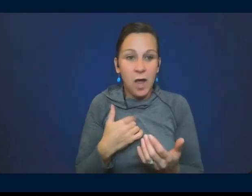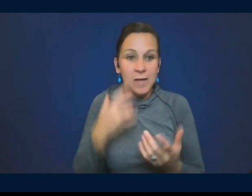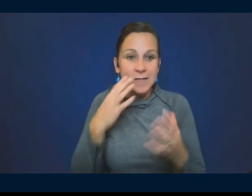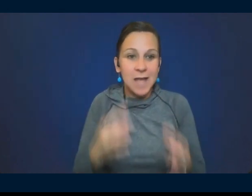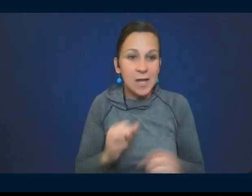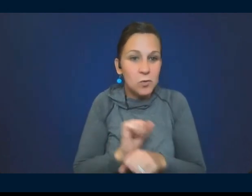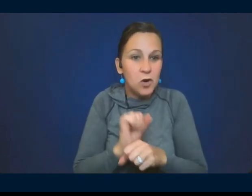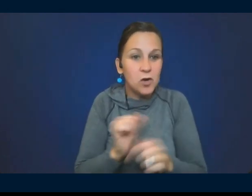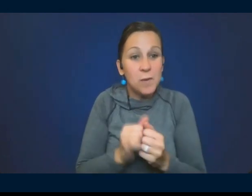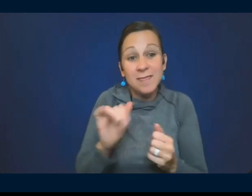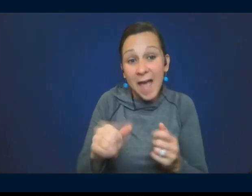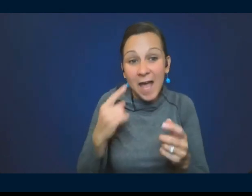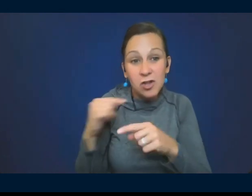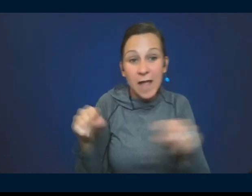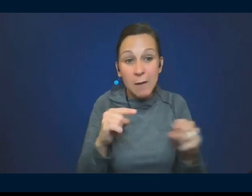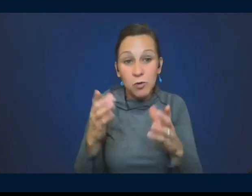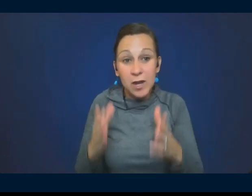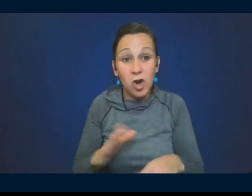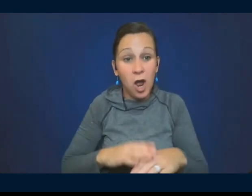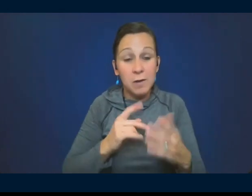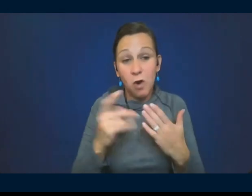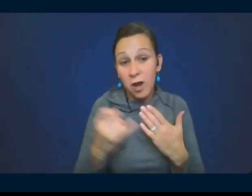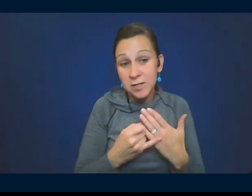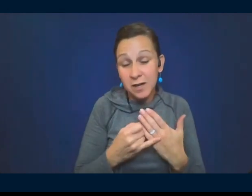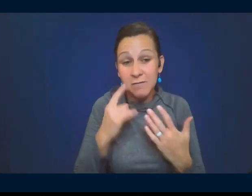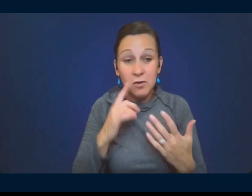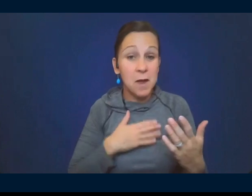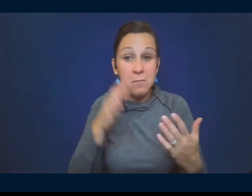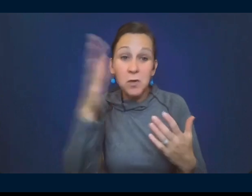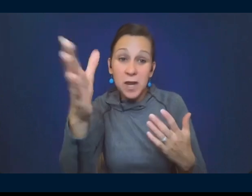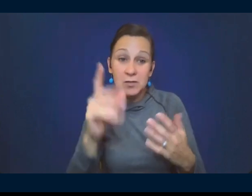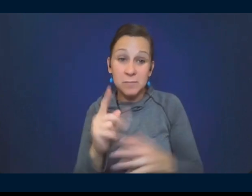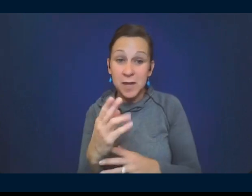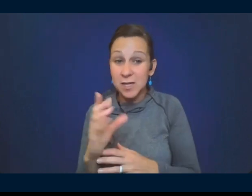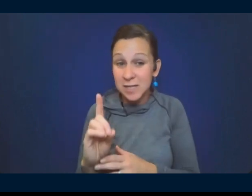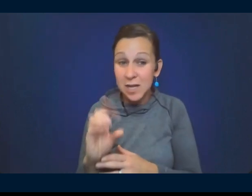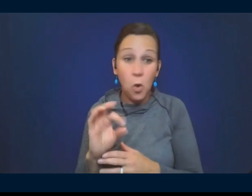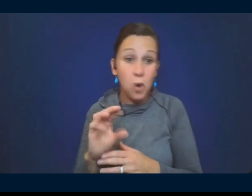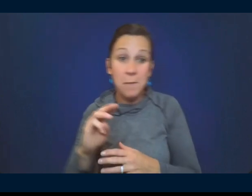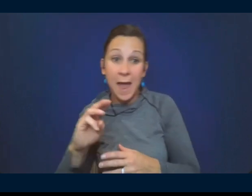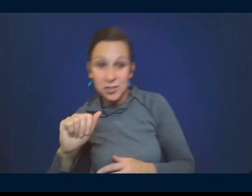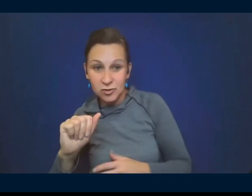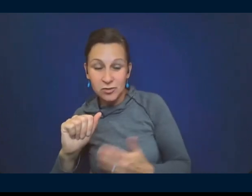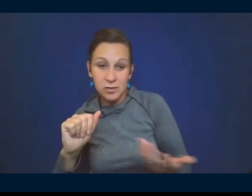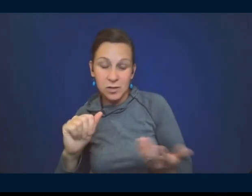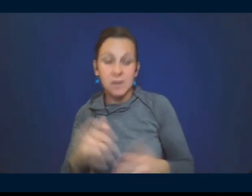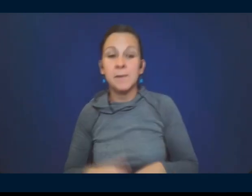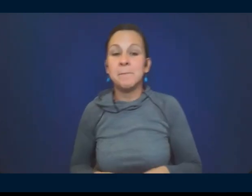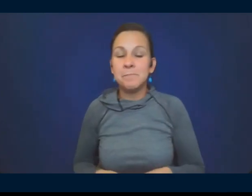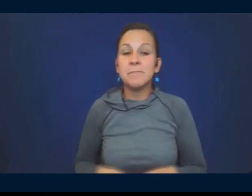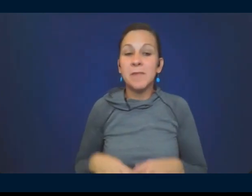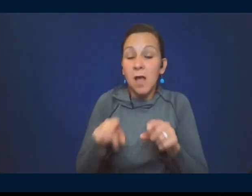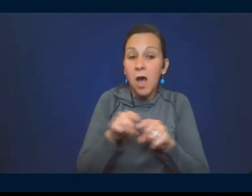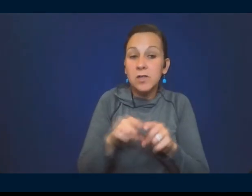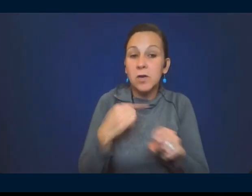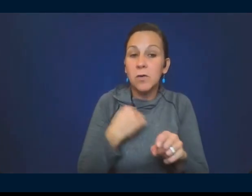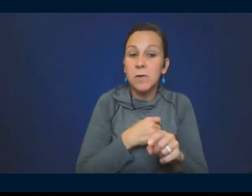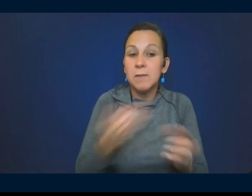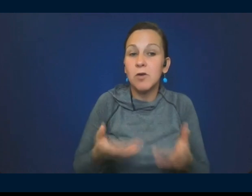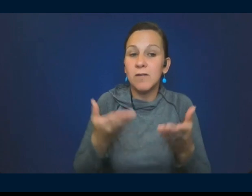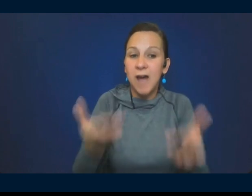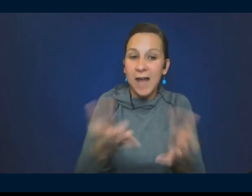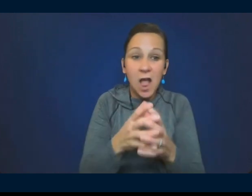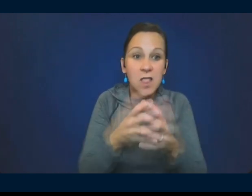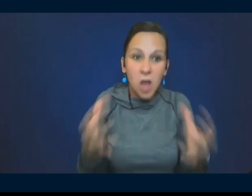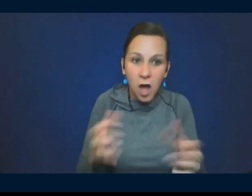with that collaborator on a project for my potential PhD or master's. Also, we provide a lot of